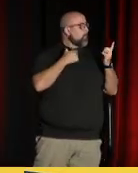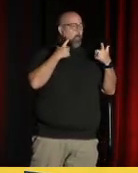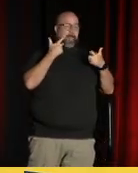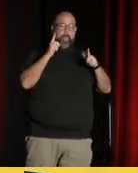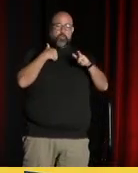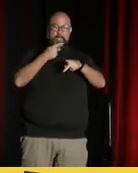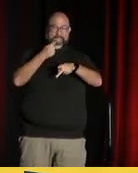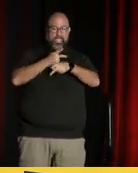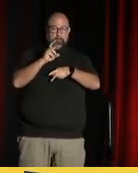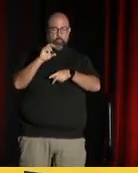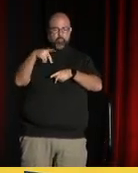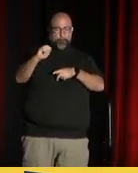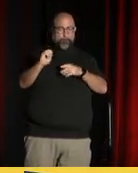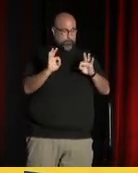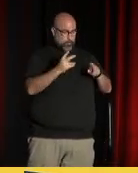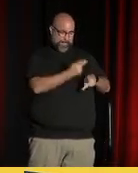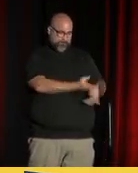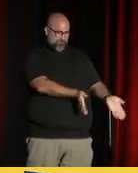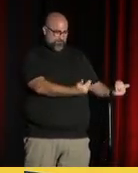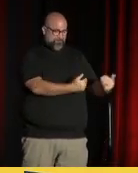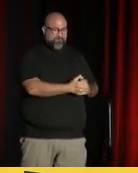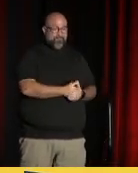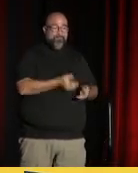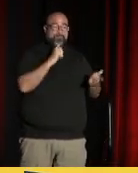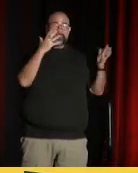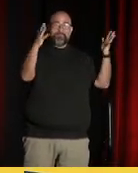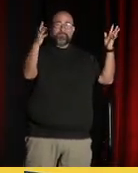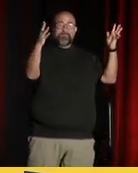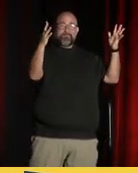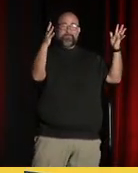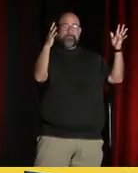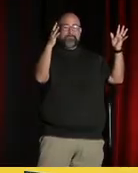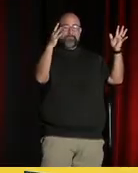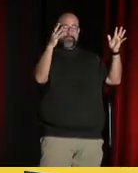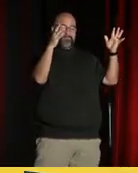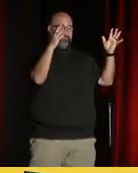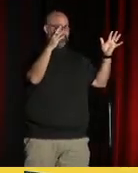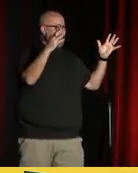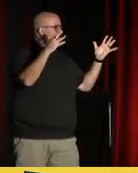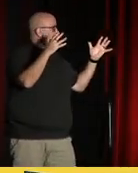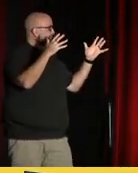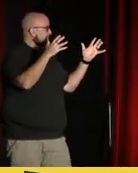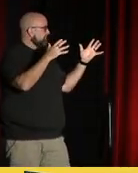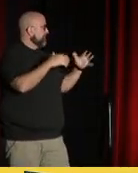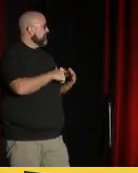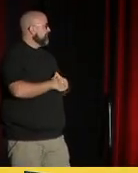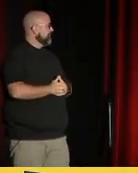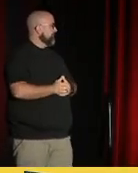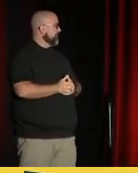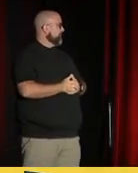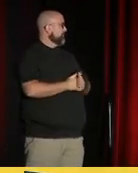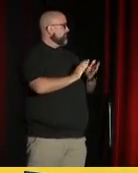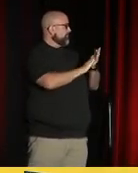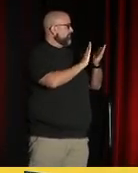rope. All right. Give Andrew a hand for helping us out. Good job, buddy. Thanks, man.